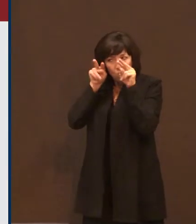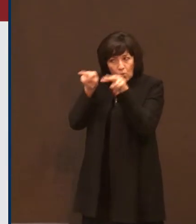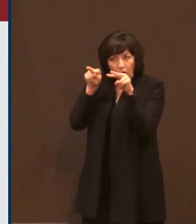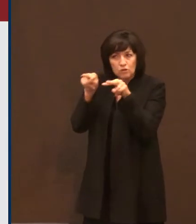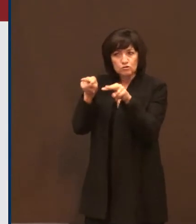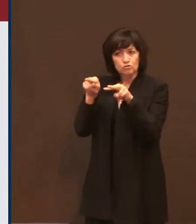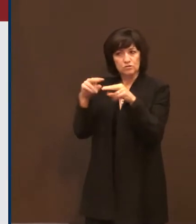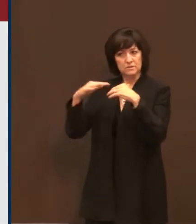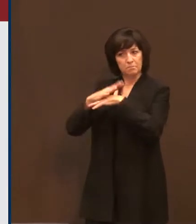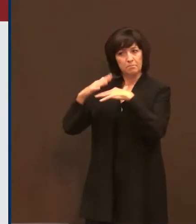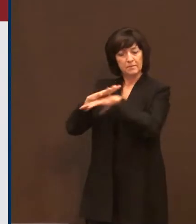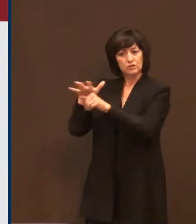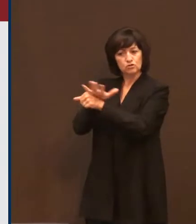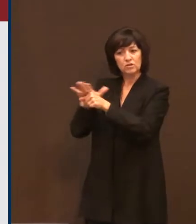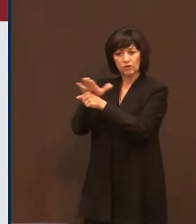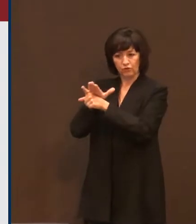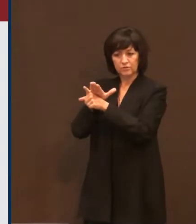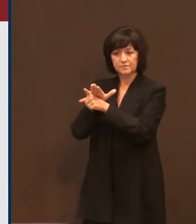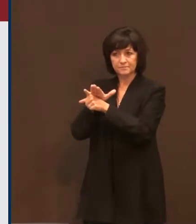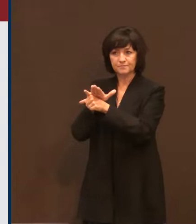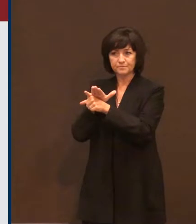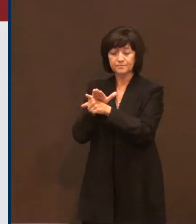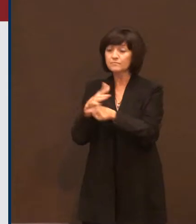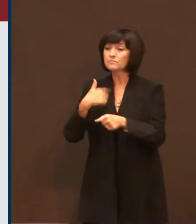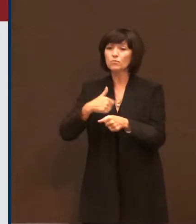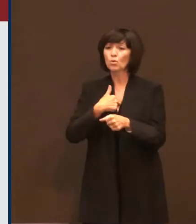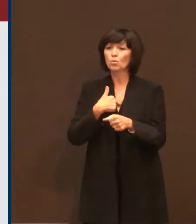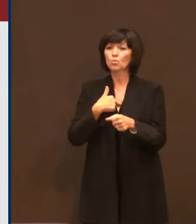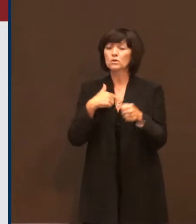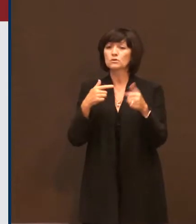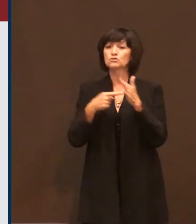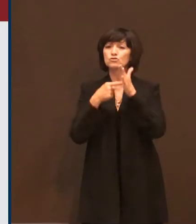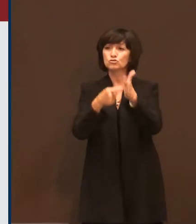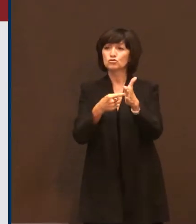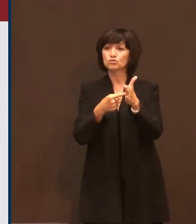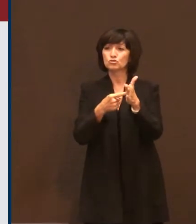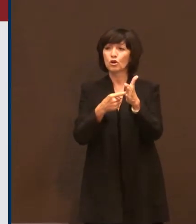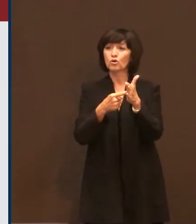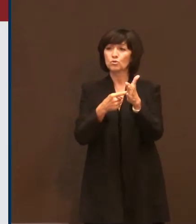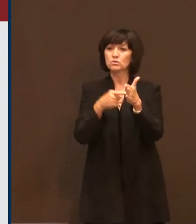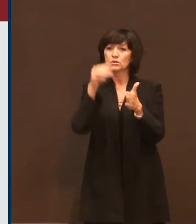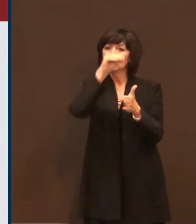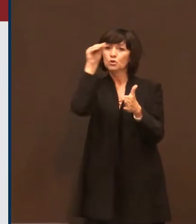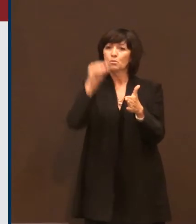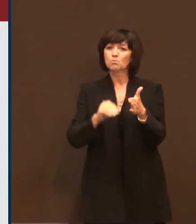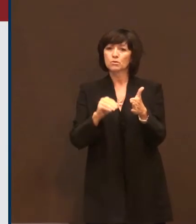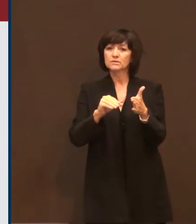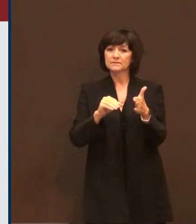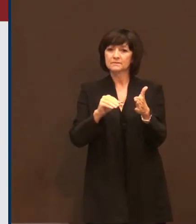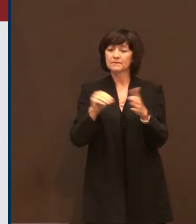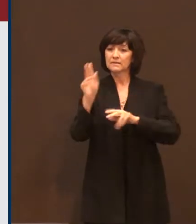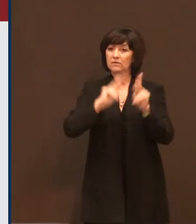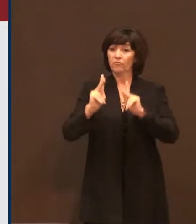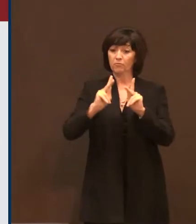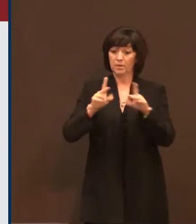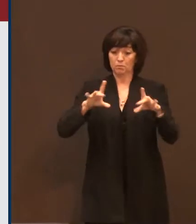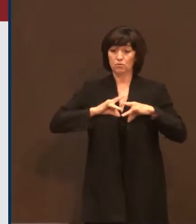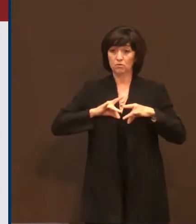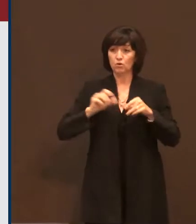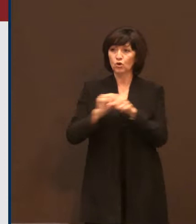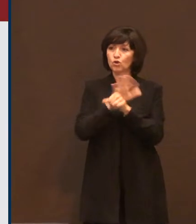the positive cases by age, not a lot changing there. Again, we increasingly see a larger number in